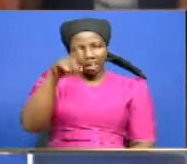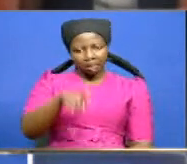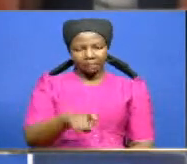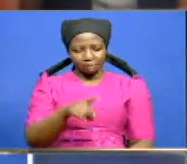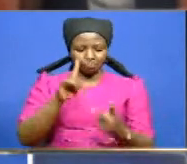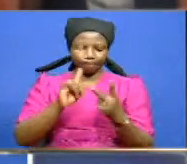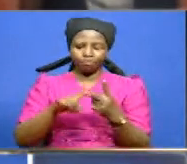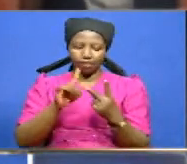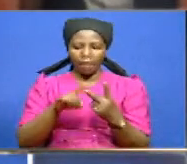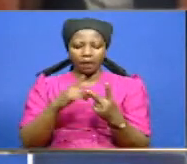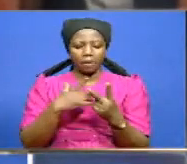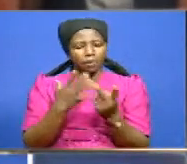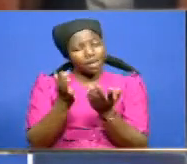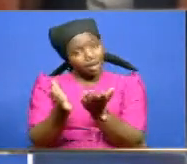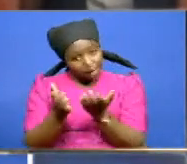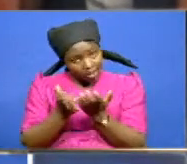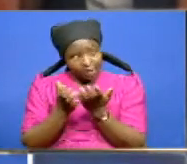We need